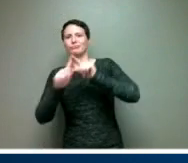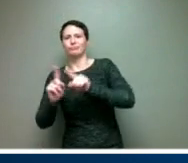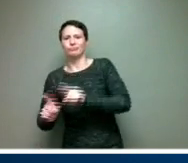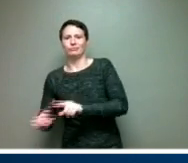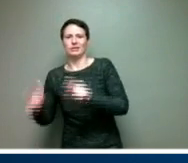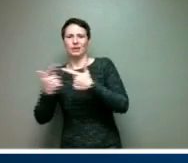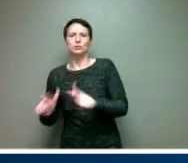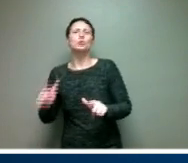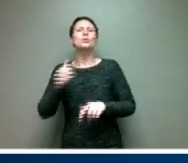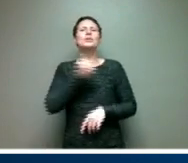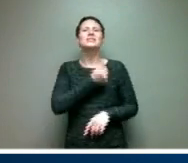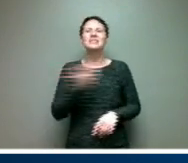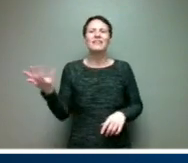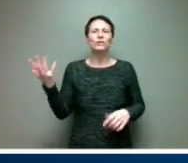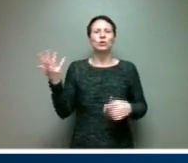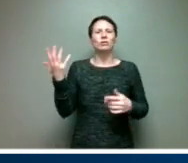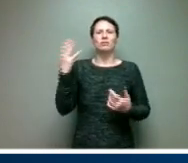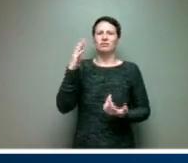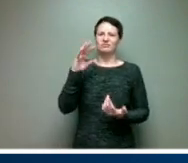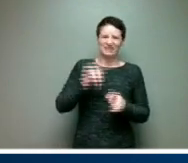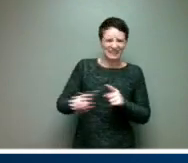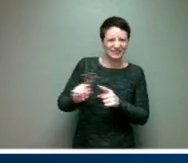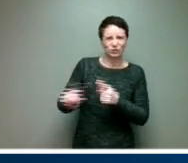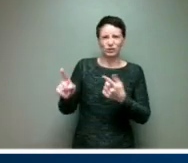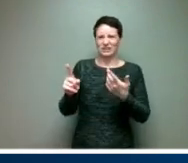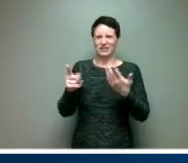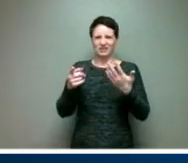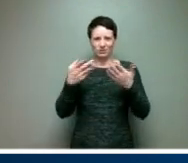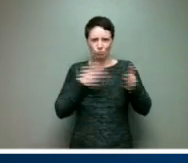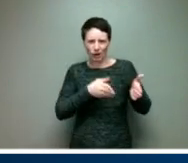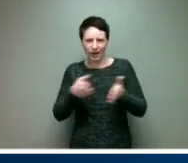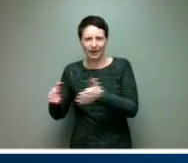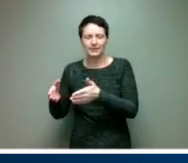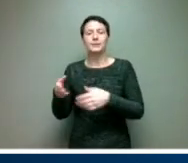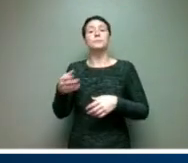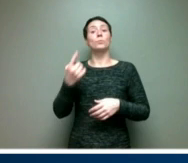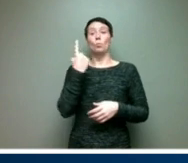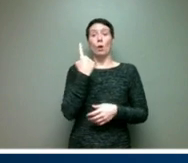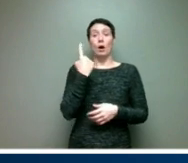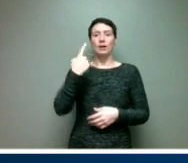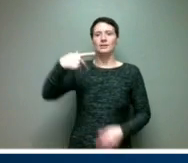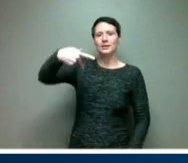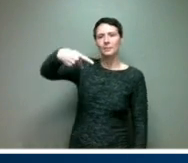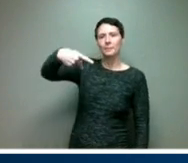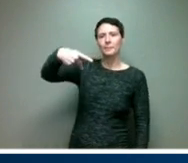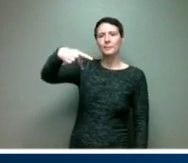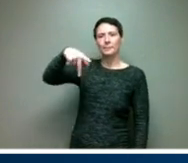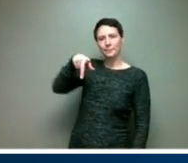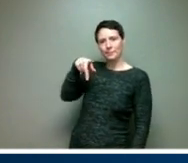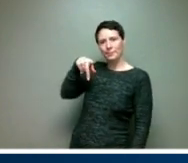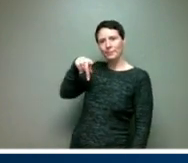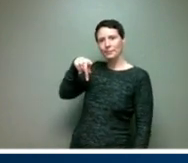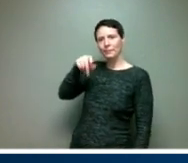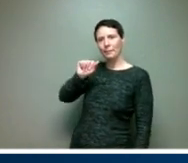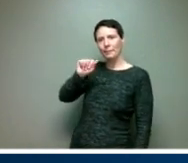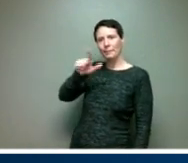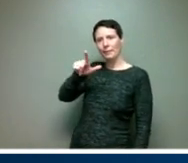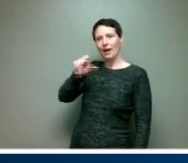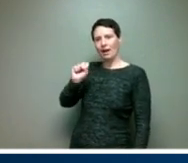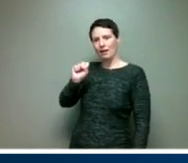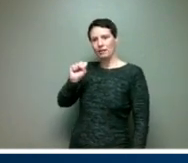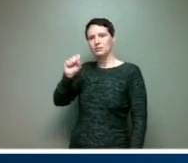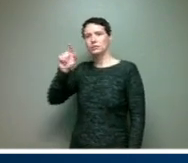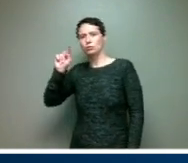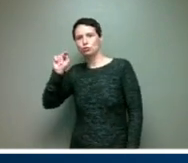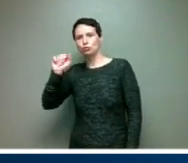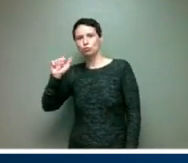we're utilizing. I utilize one, it's called Pals Talk. And if they are familiar with Pals